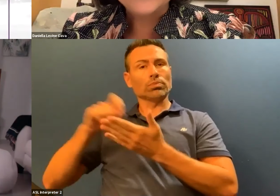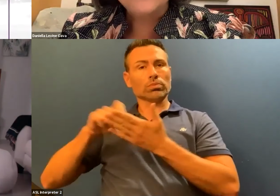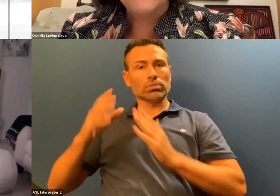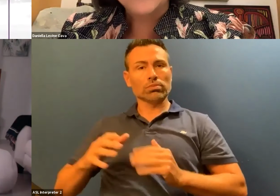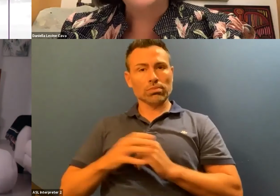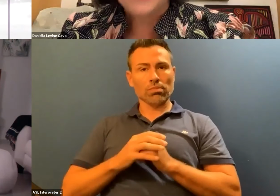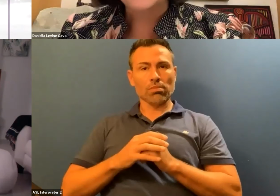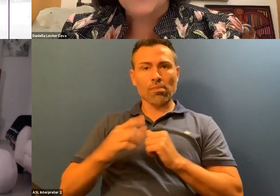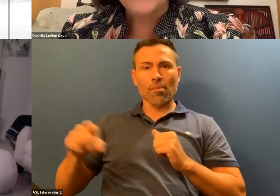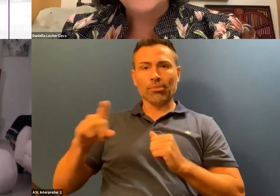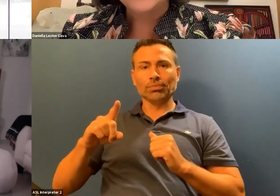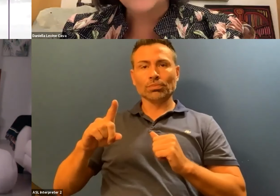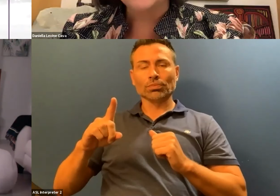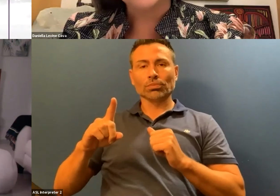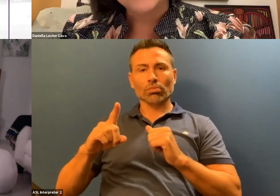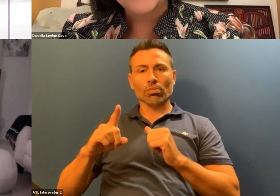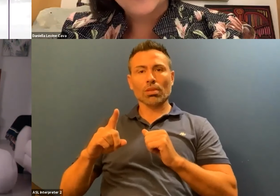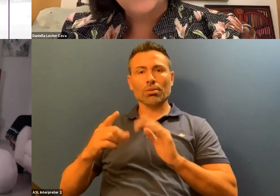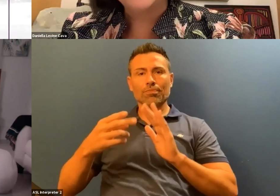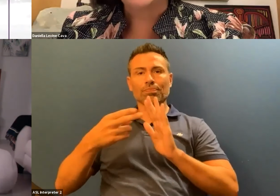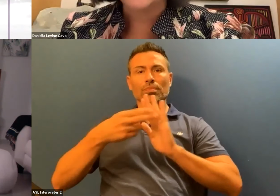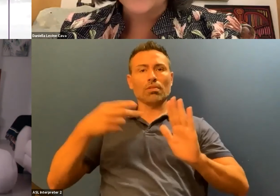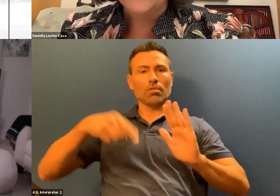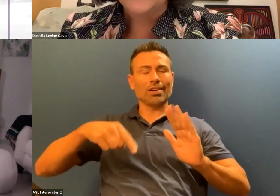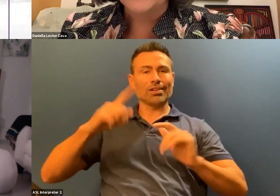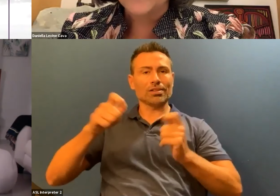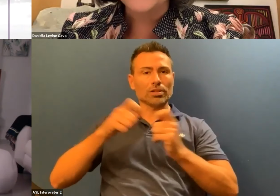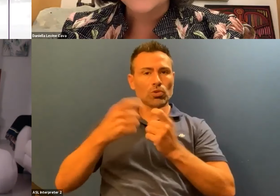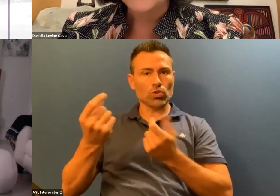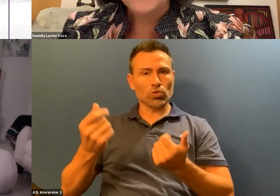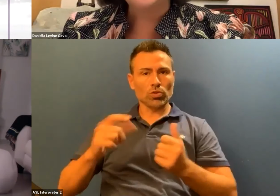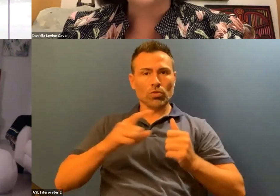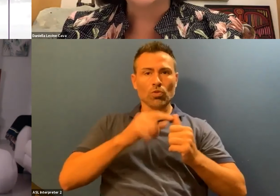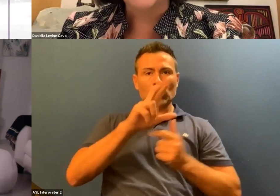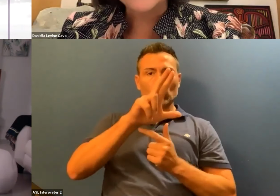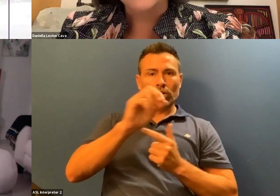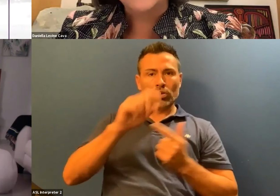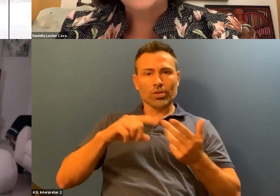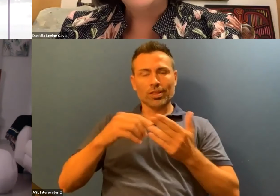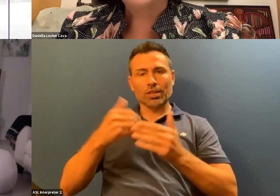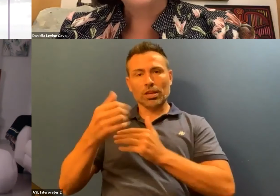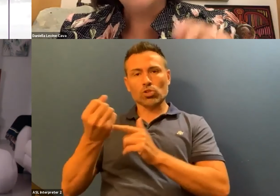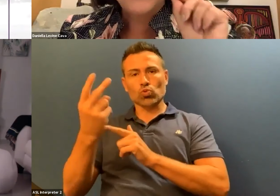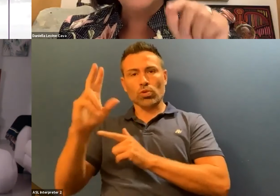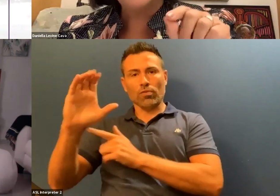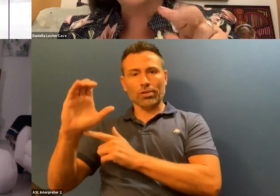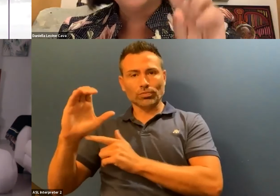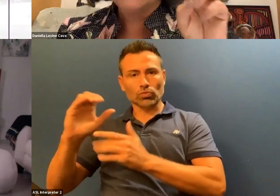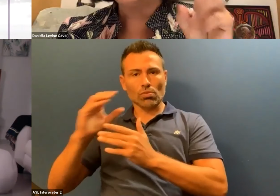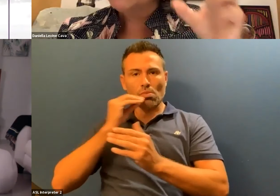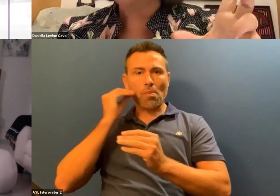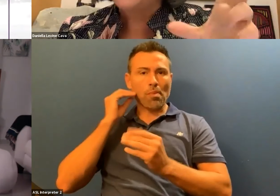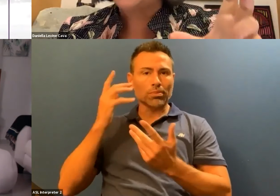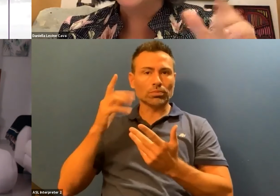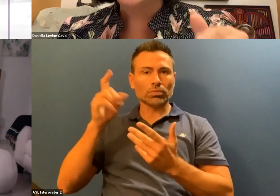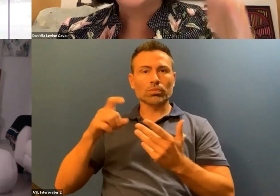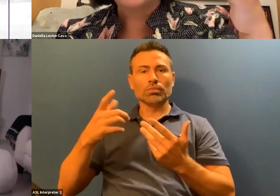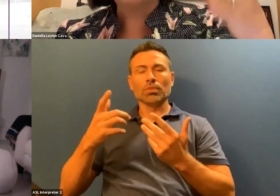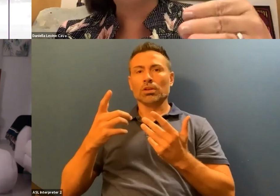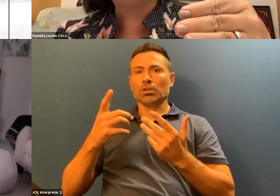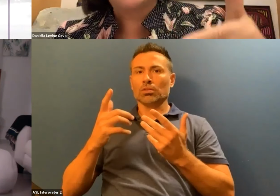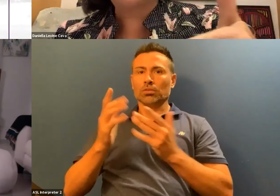that identified exactly what we need to do. The first 300, the next 1,200 homes, we need to aggressively build those what are called